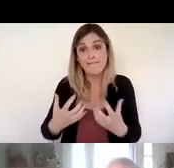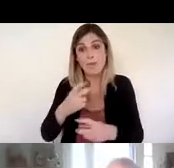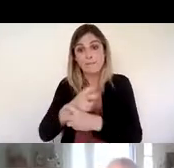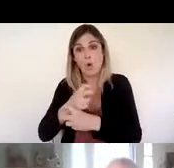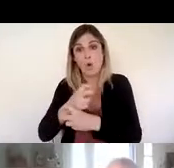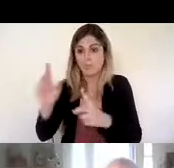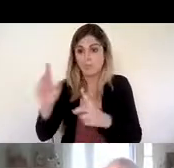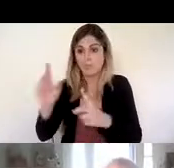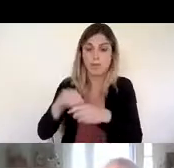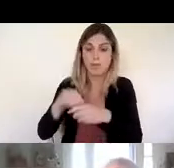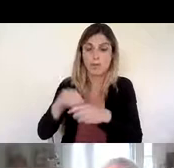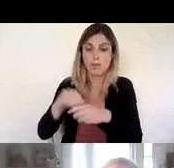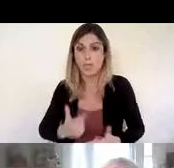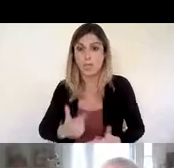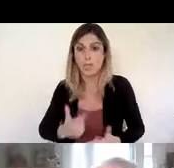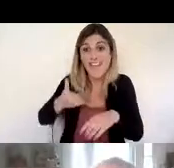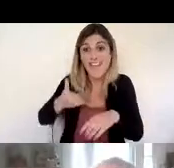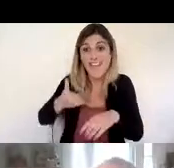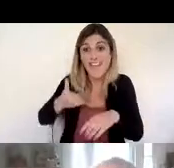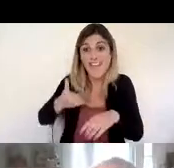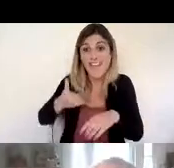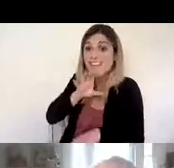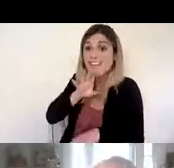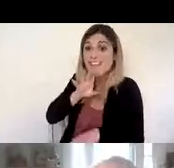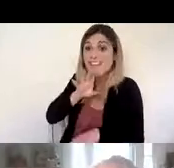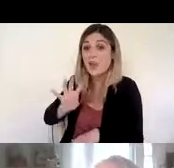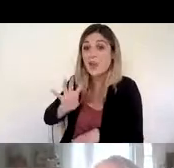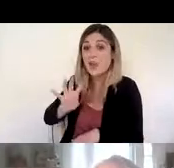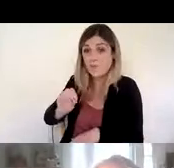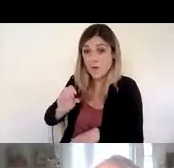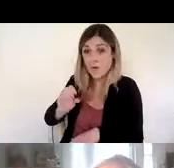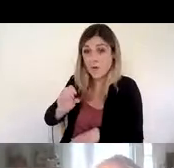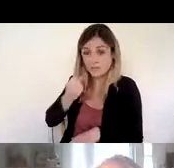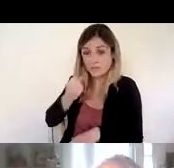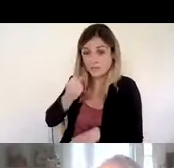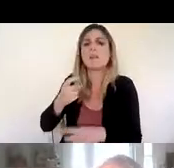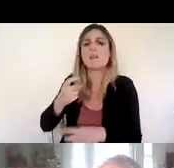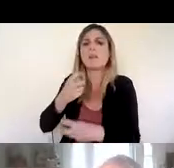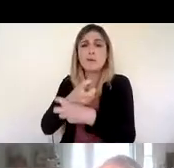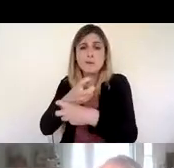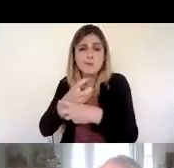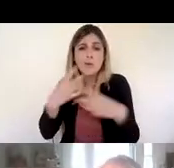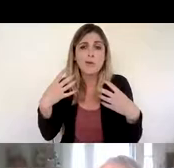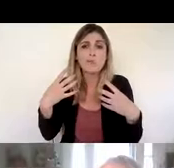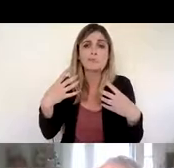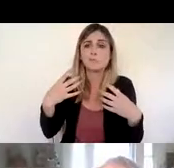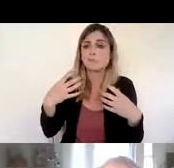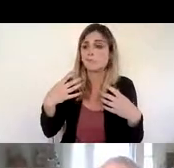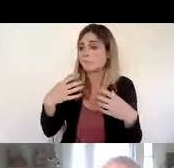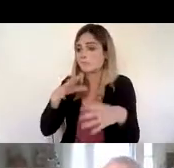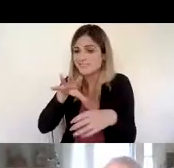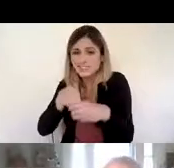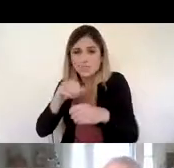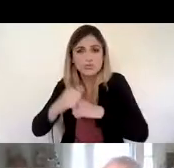that, by about the late 40s, the dynamic starts to shift. The metabolism starts to shift, bone metabolism. And